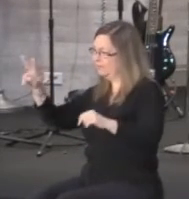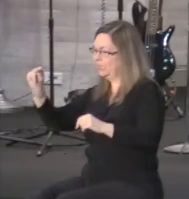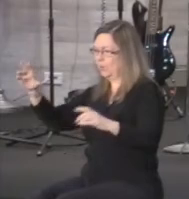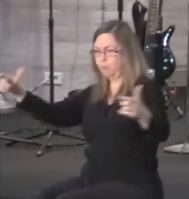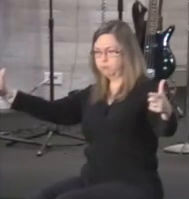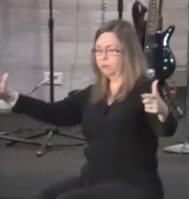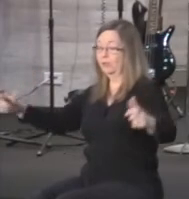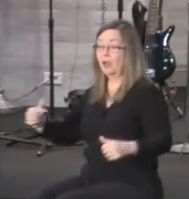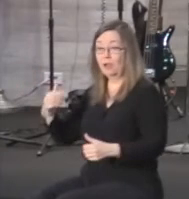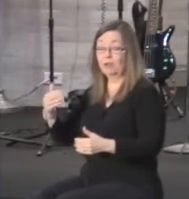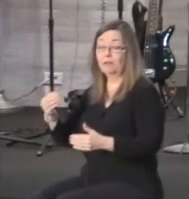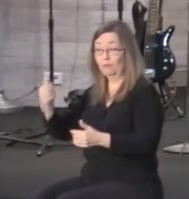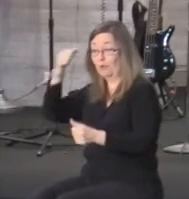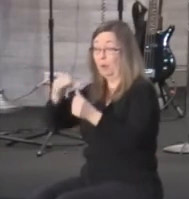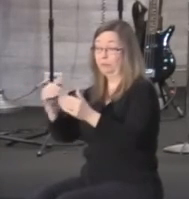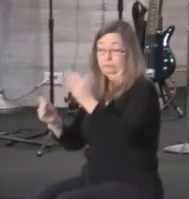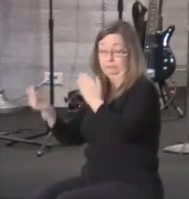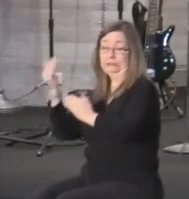Well, I want to take you back into memory.